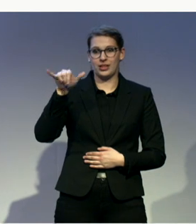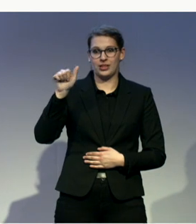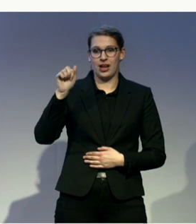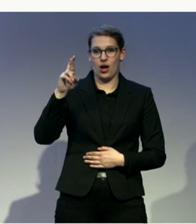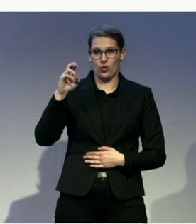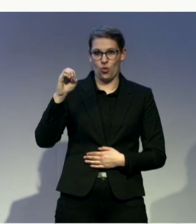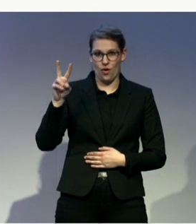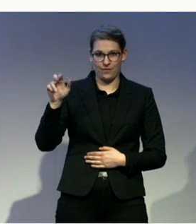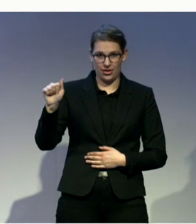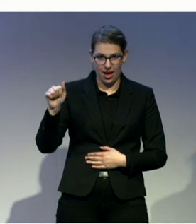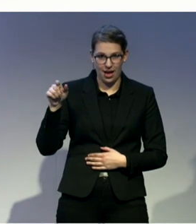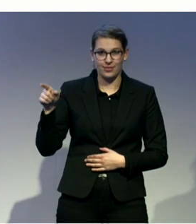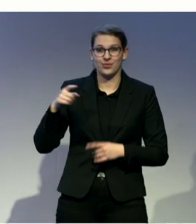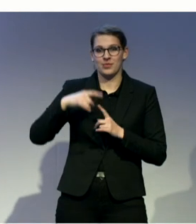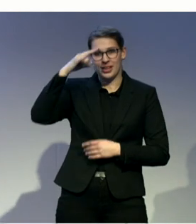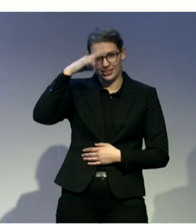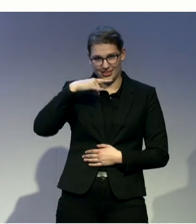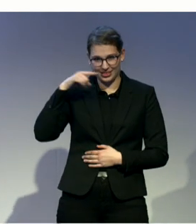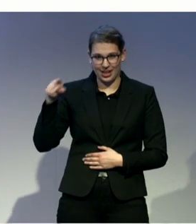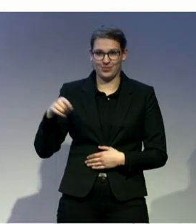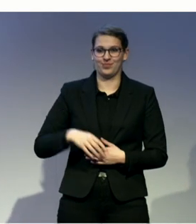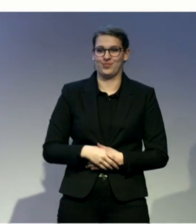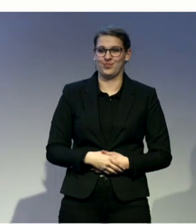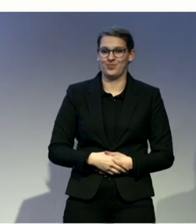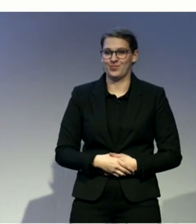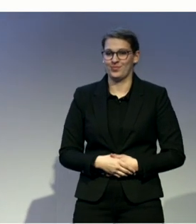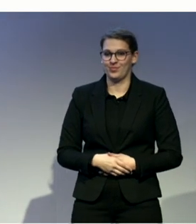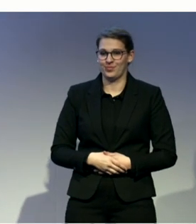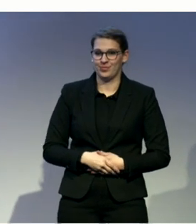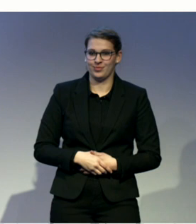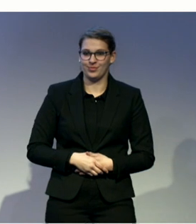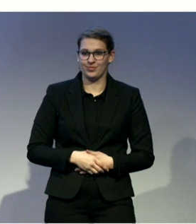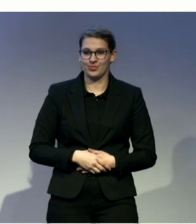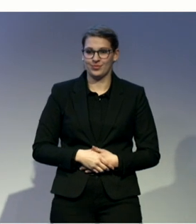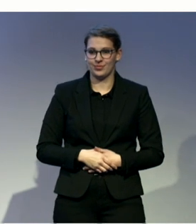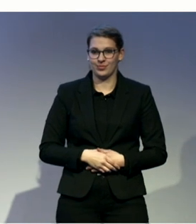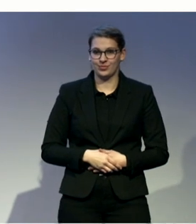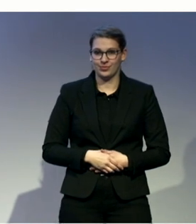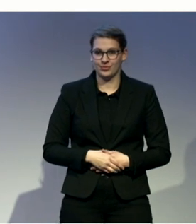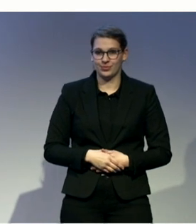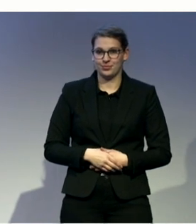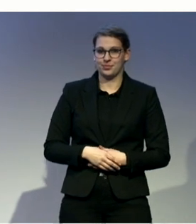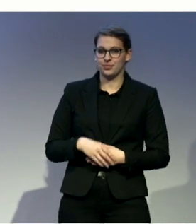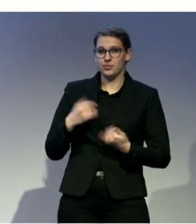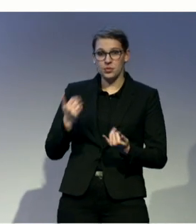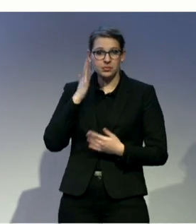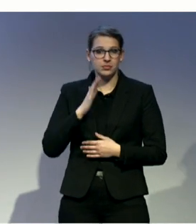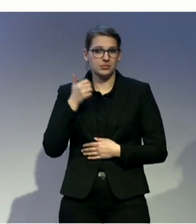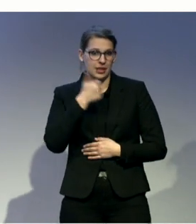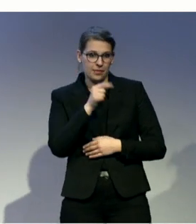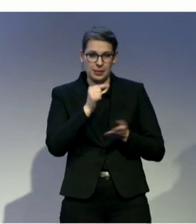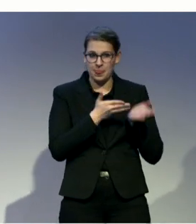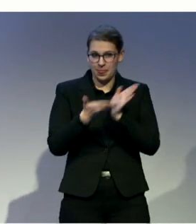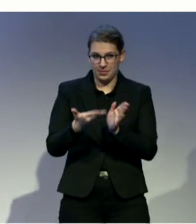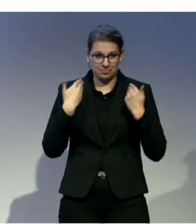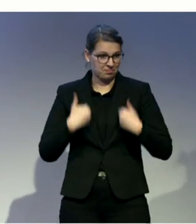from Kazakhstan. Sorry. So the same as before. Please introduce yourself. And now you are aware of these